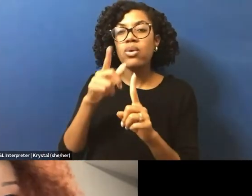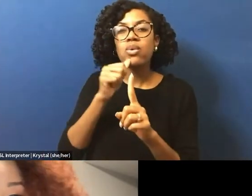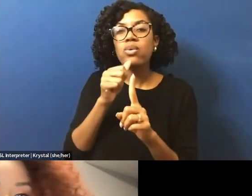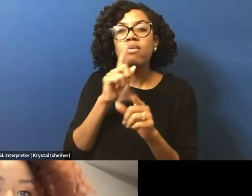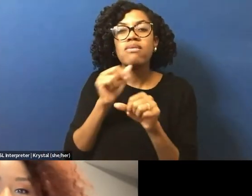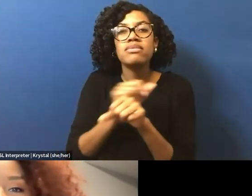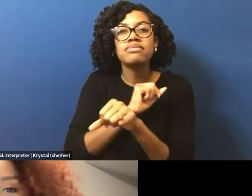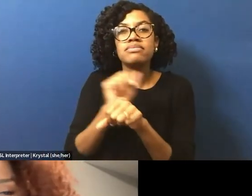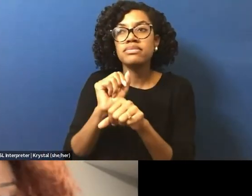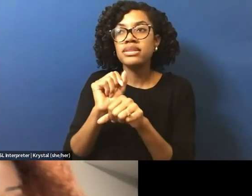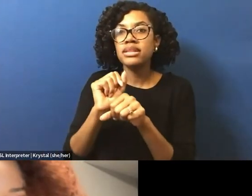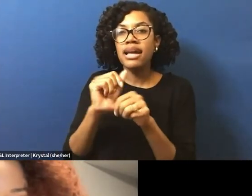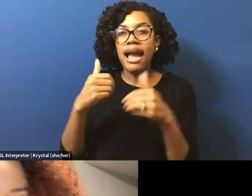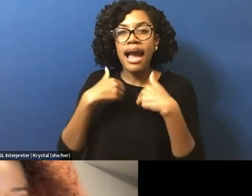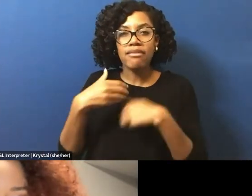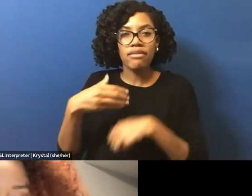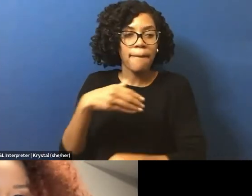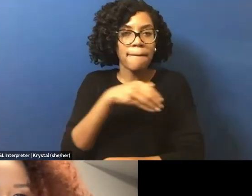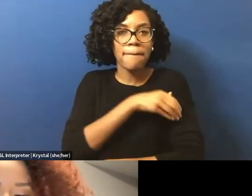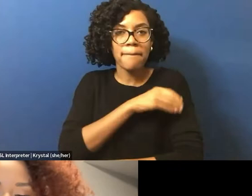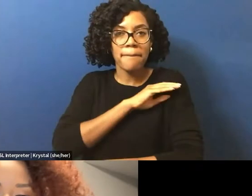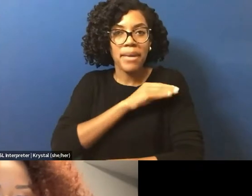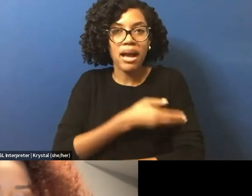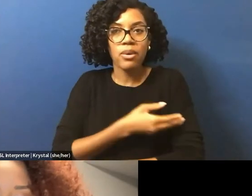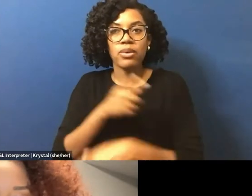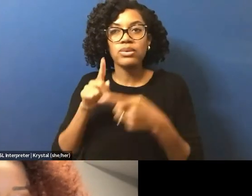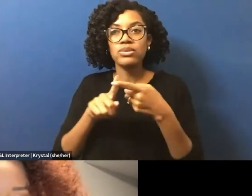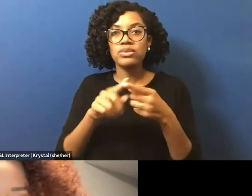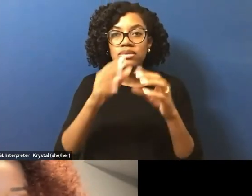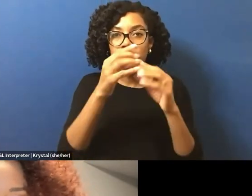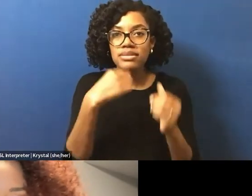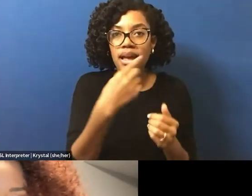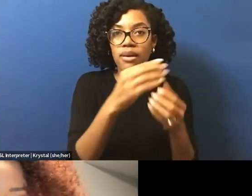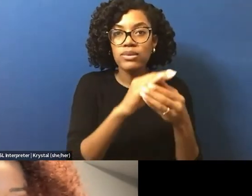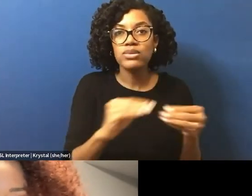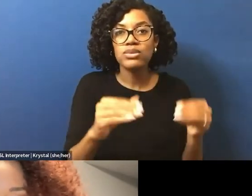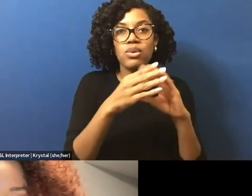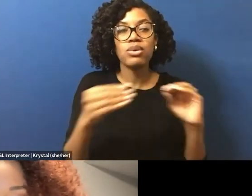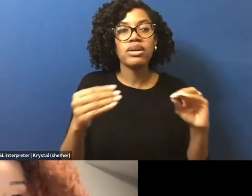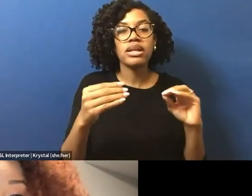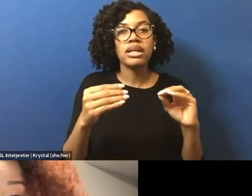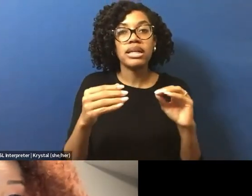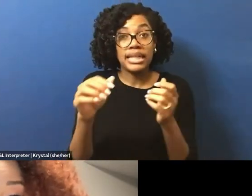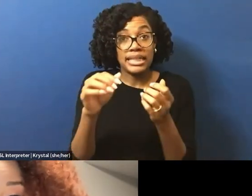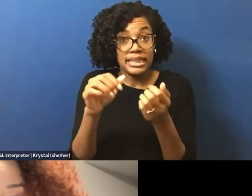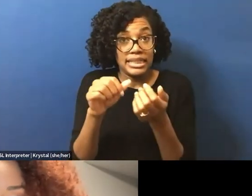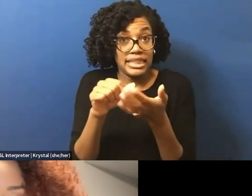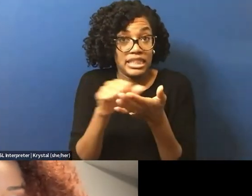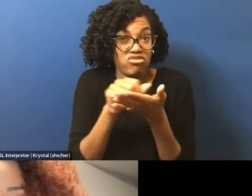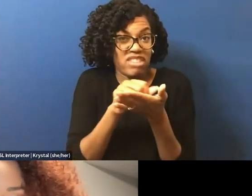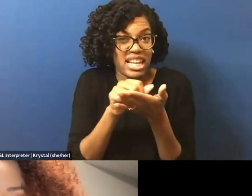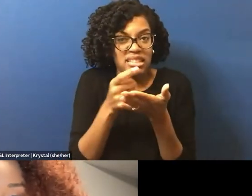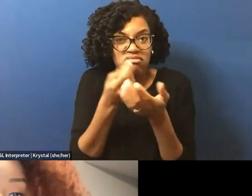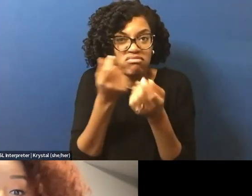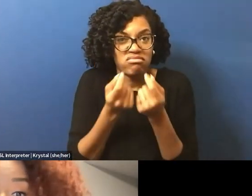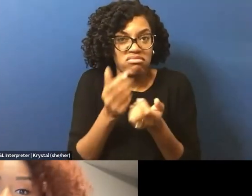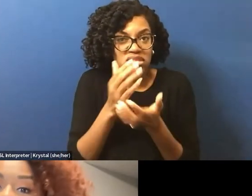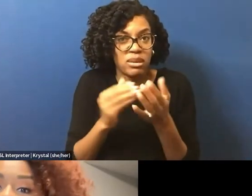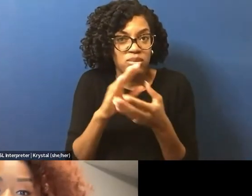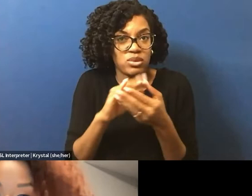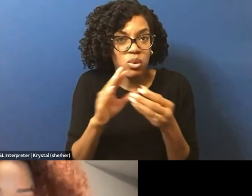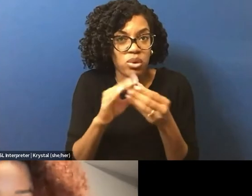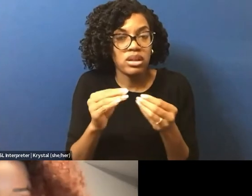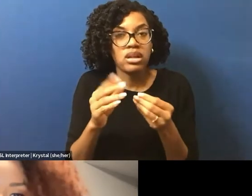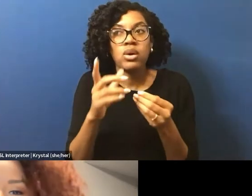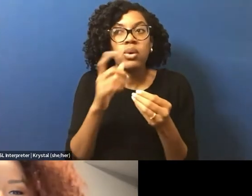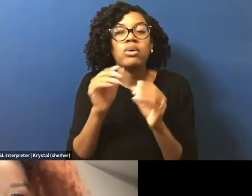gets to distort, who gets to erase the stories, and really honing in on what that does to the narrative and ultimately